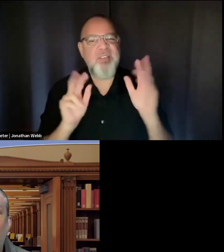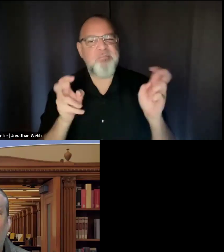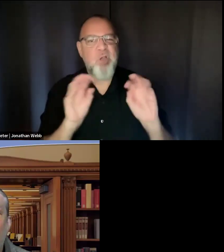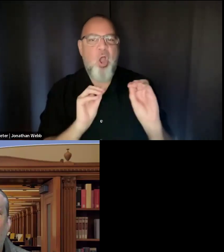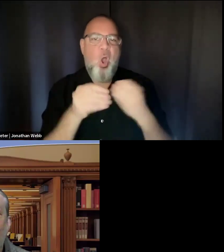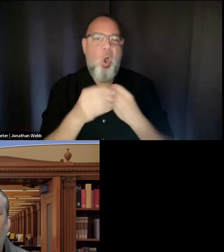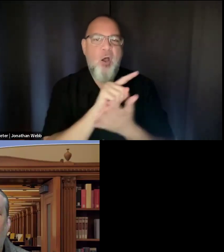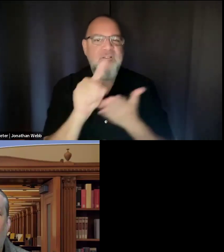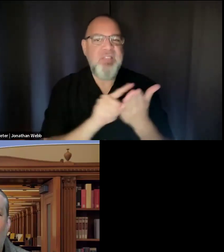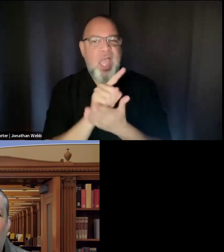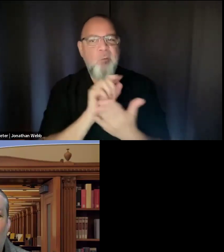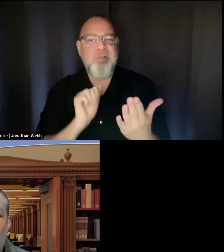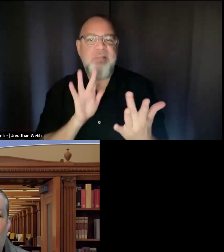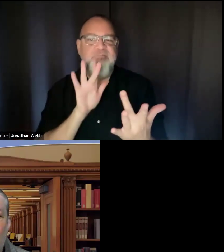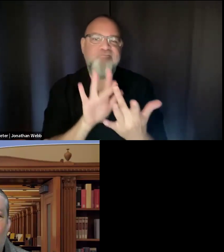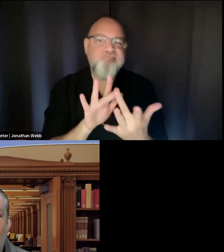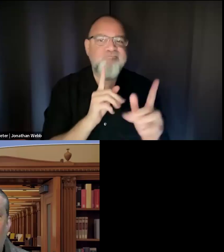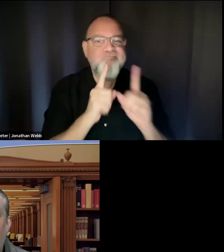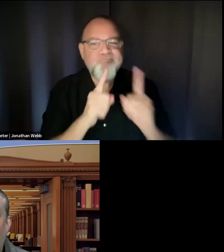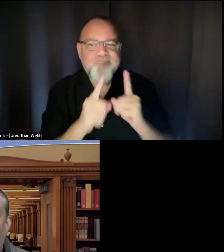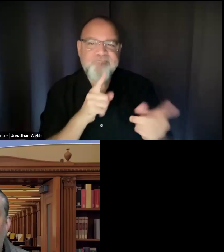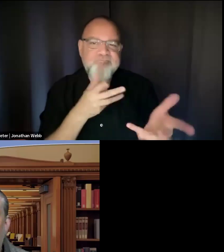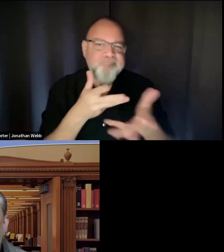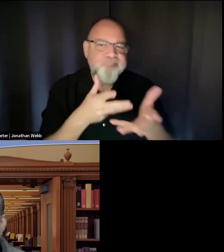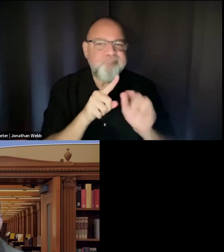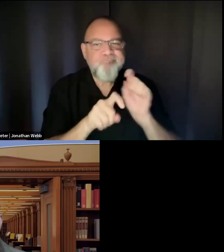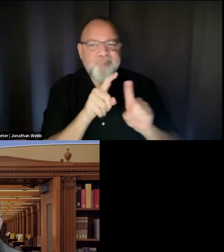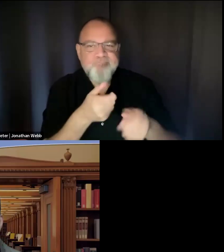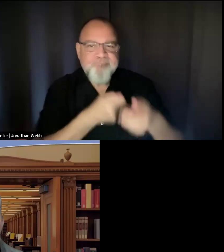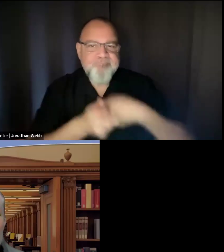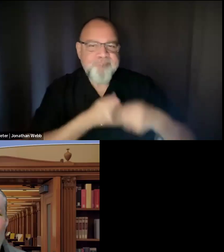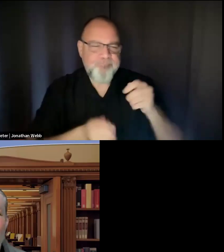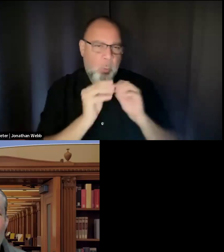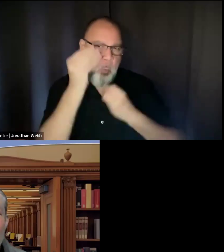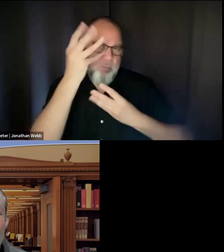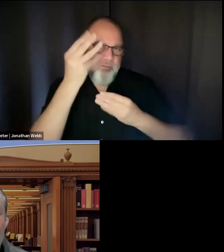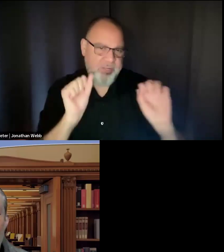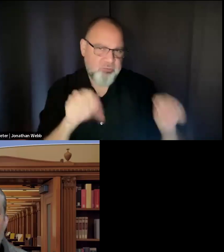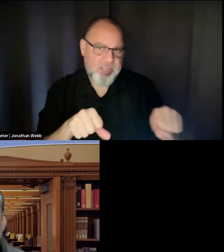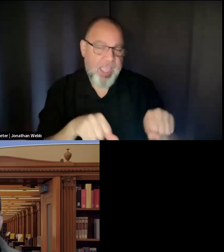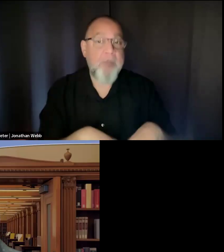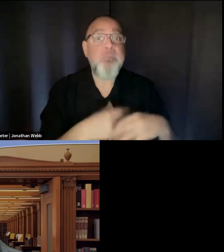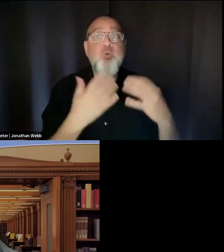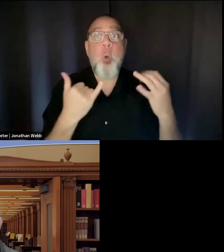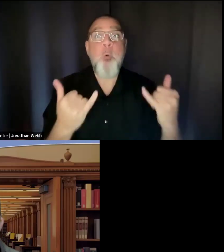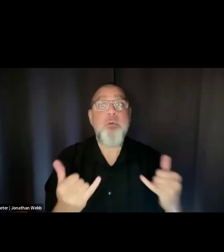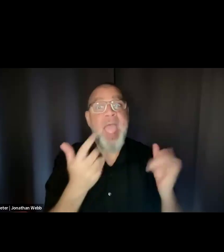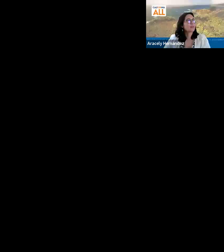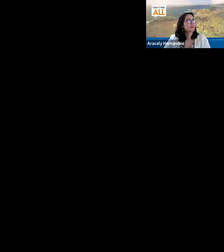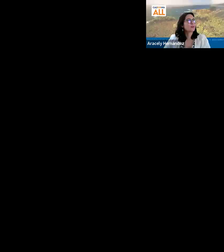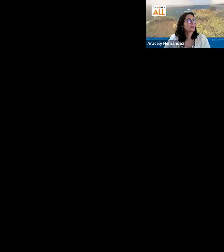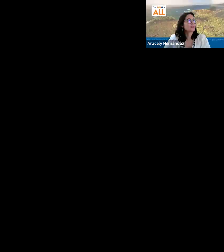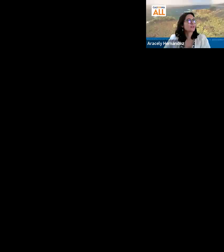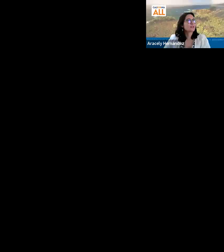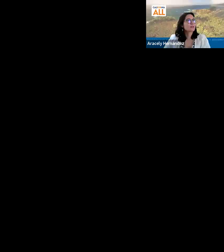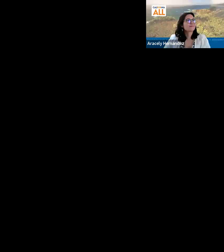additional questions, please join those office hours that Josh highlighted. So I will go ahead and pass the mic over back to Anne.